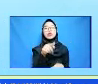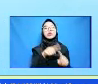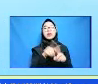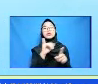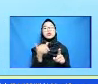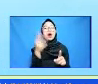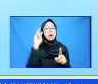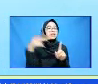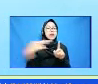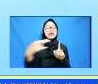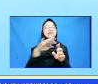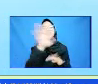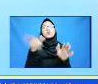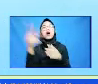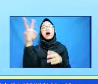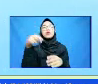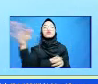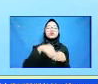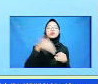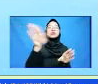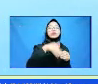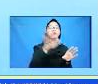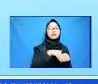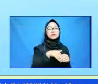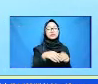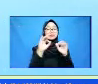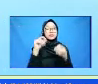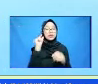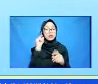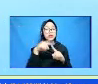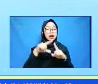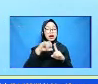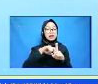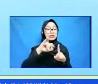recommendation? Okay, I have 2 recommendations. The first,